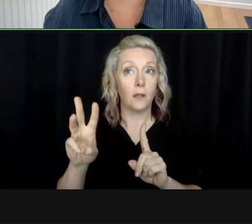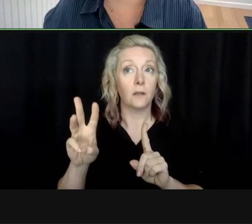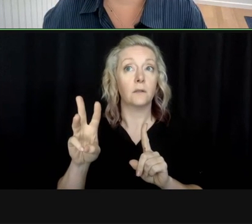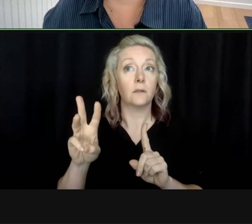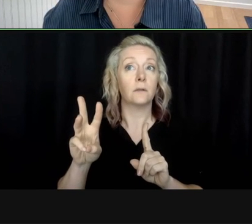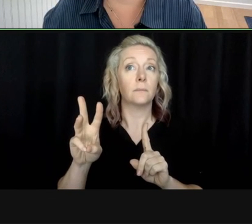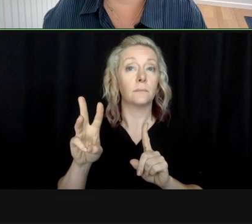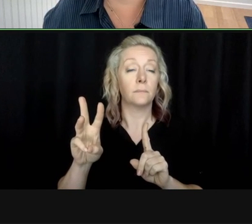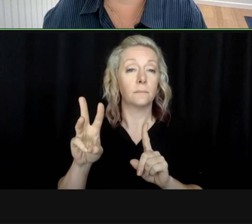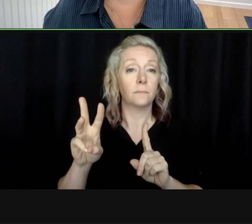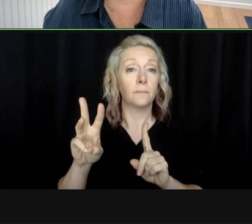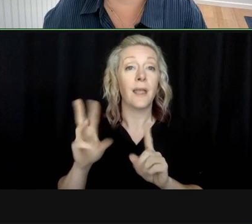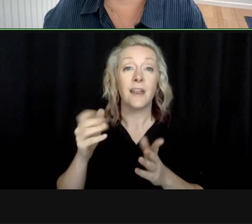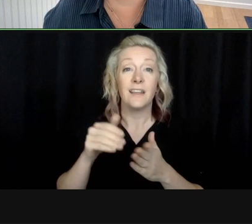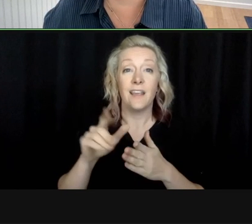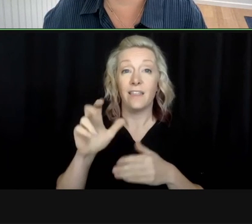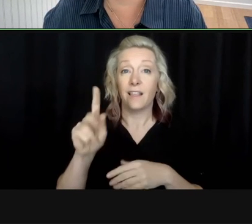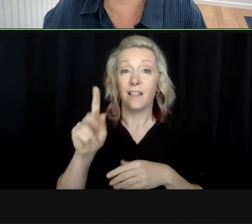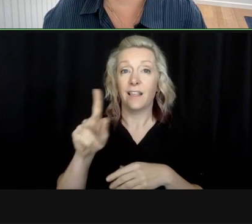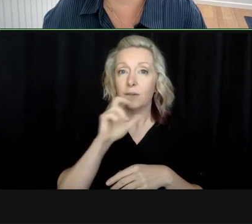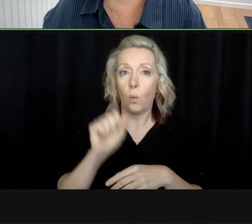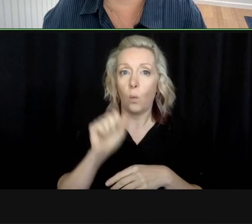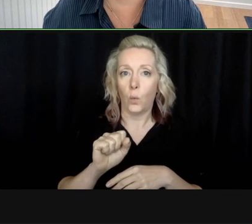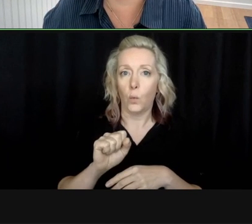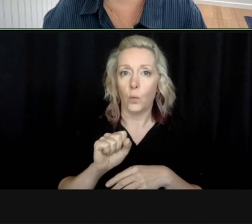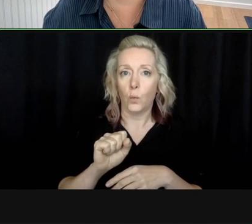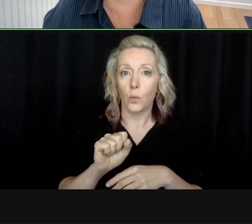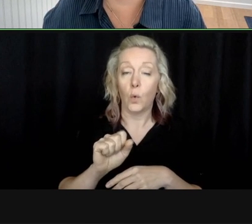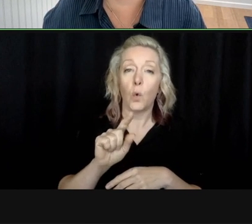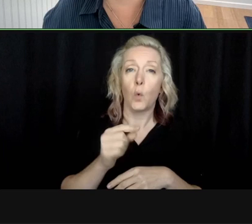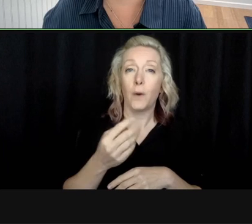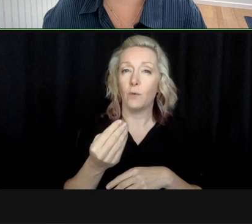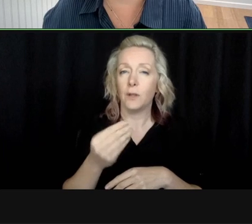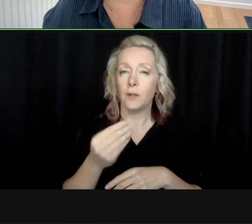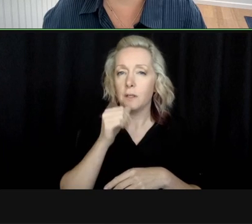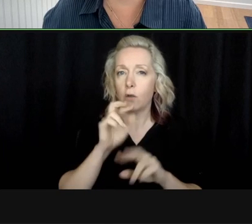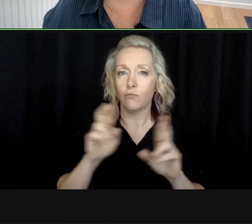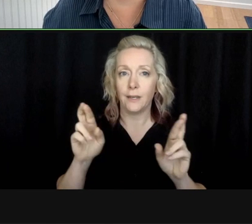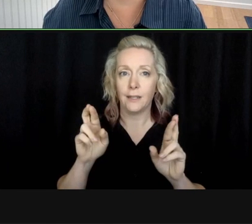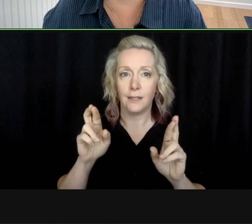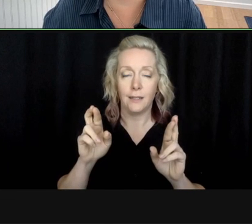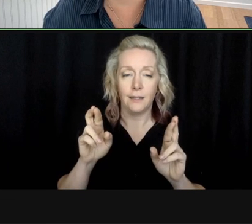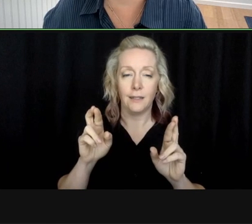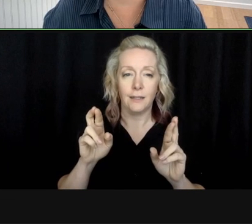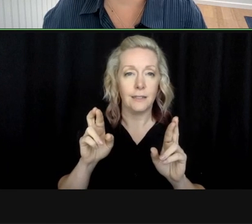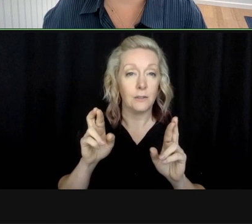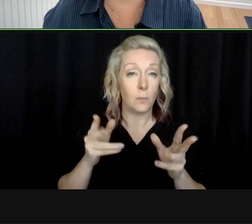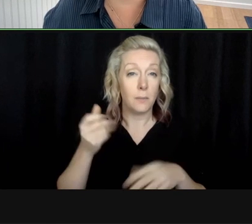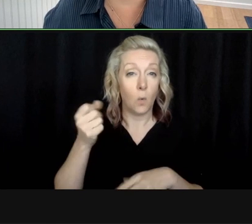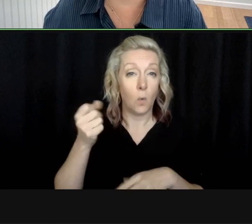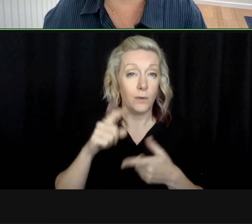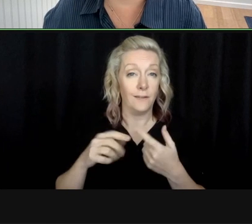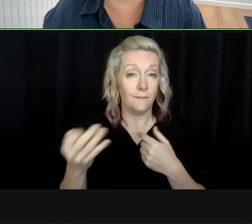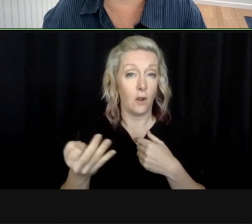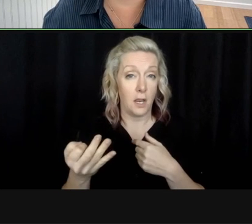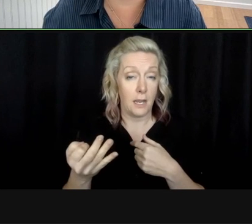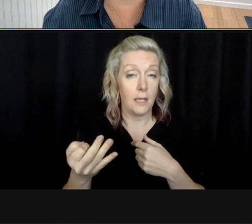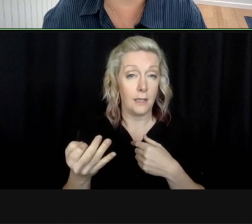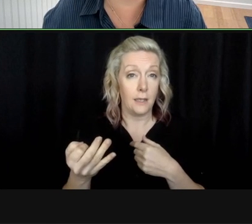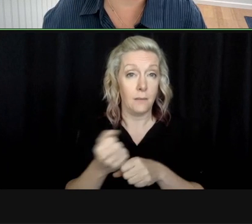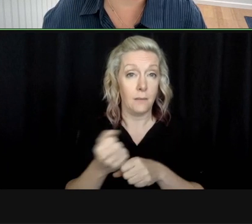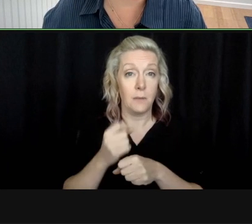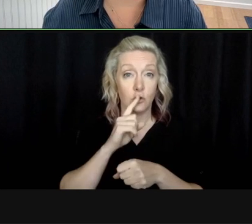updating all the links. So I think something from 2014 might not be updated. So maybe wait till the end of the week, but I asked someone to make sure